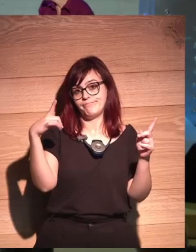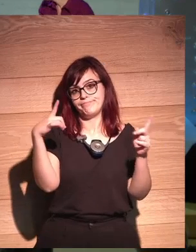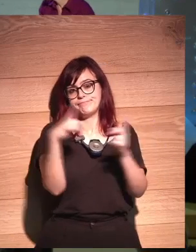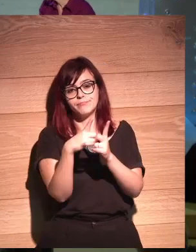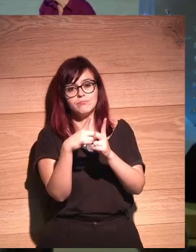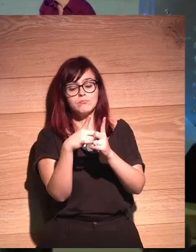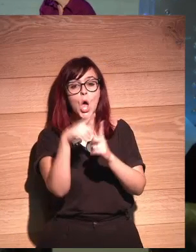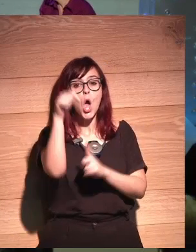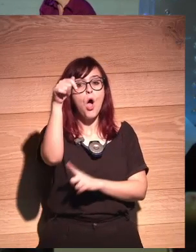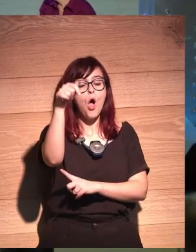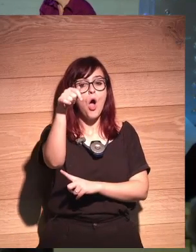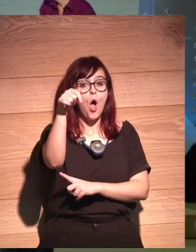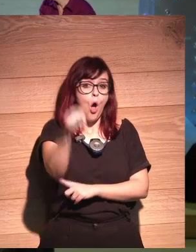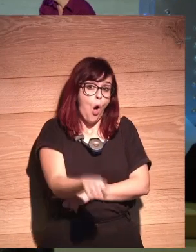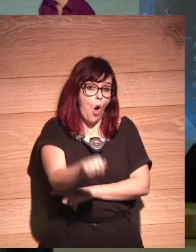Well,